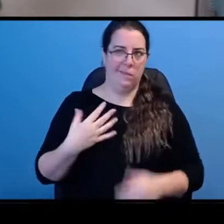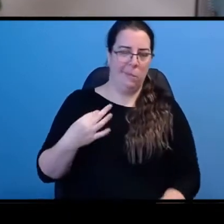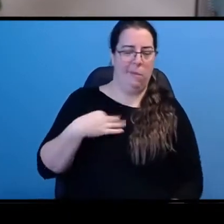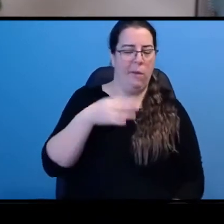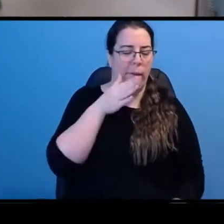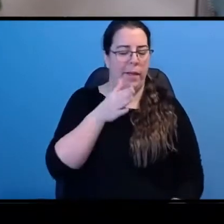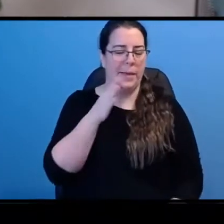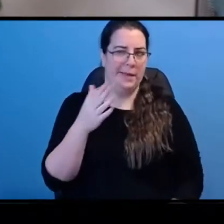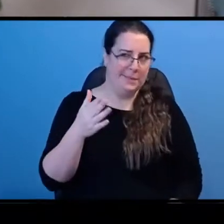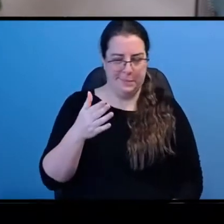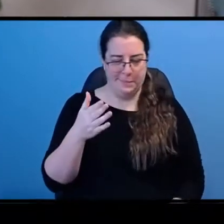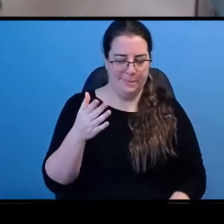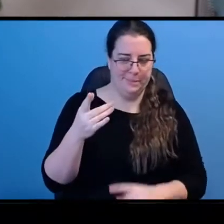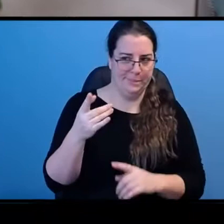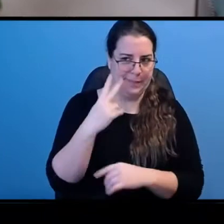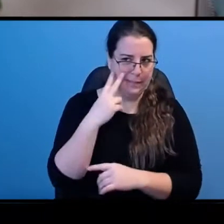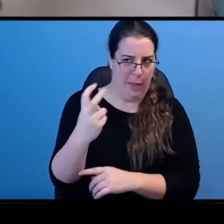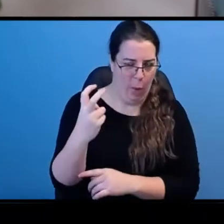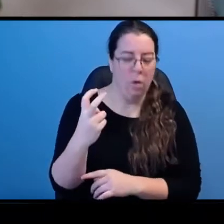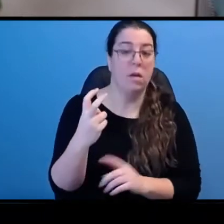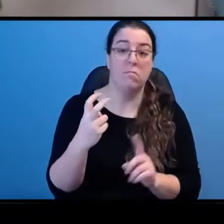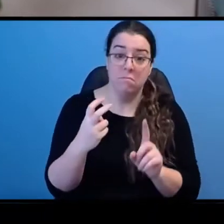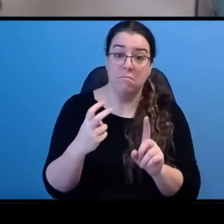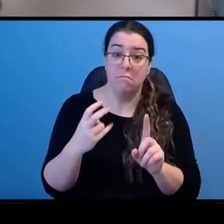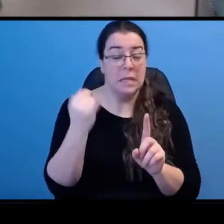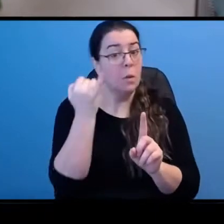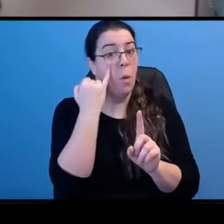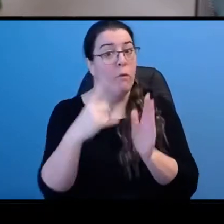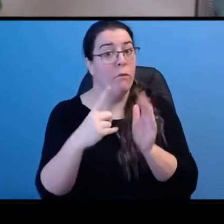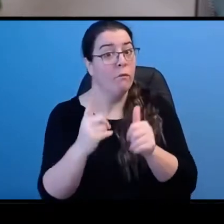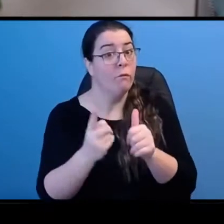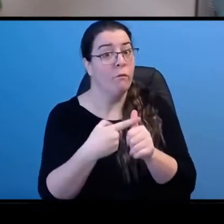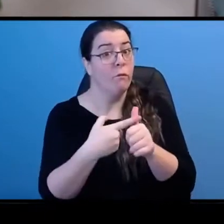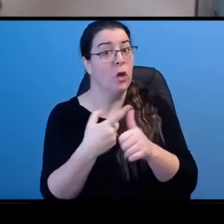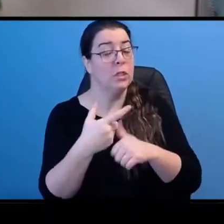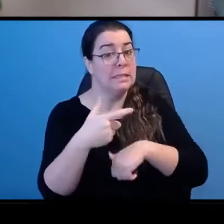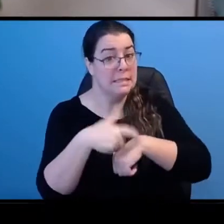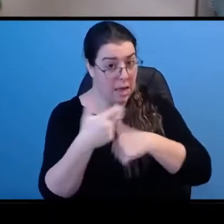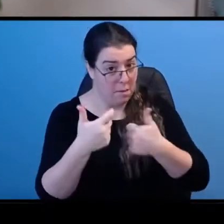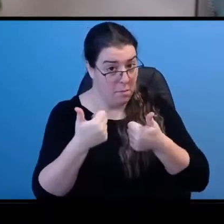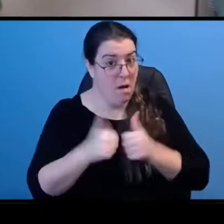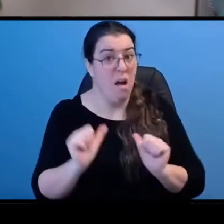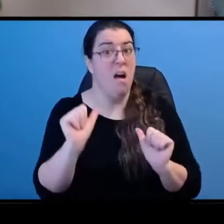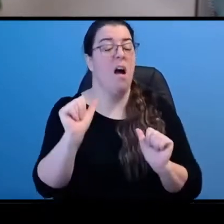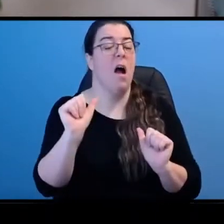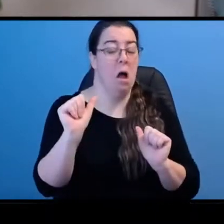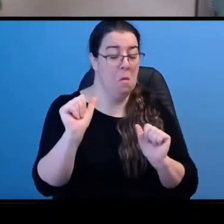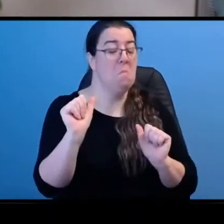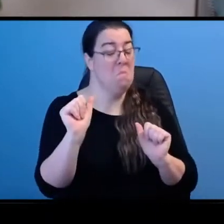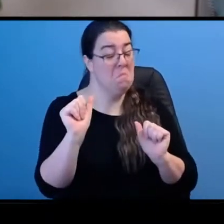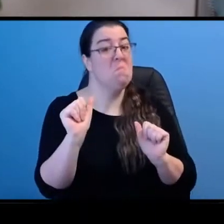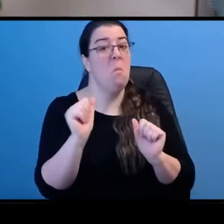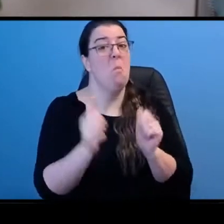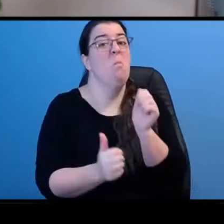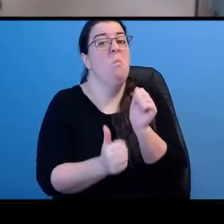you have a higher eligibility to get it your first time applying than you do afterwards. So that's a good thing to know.